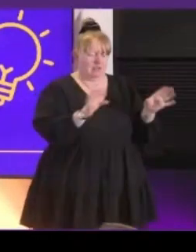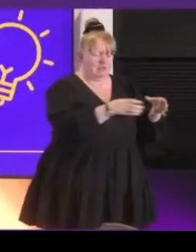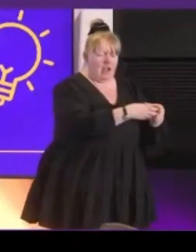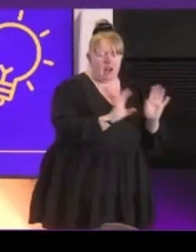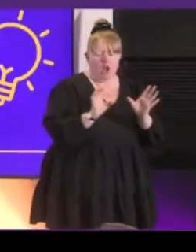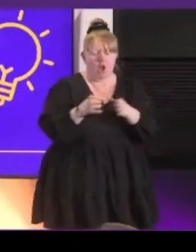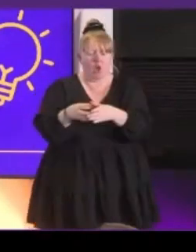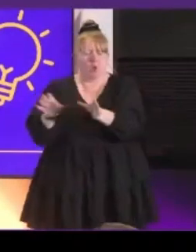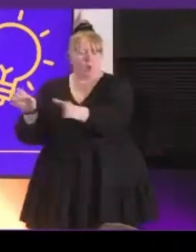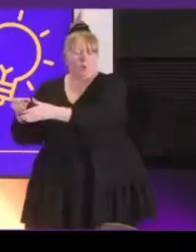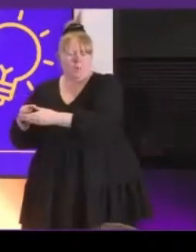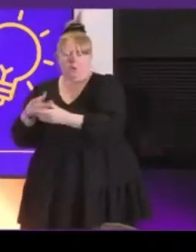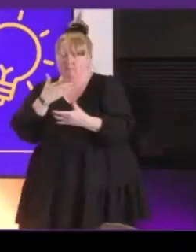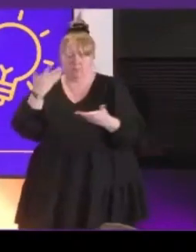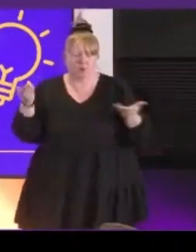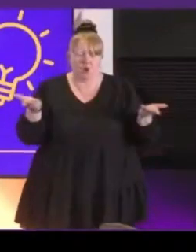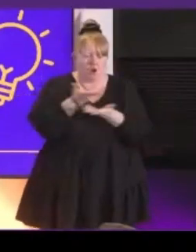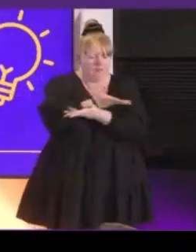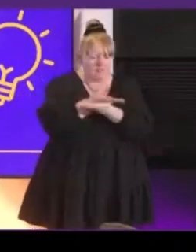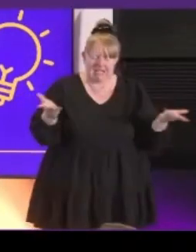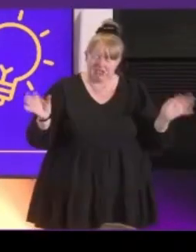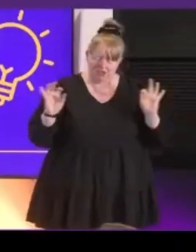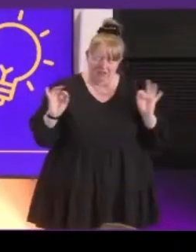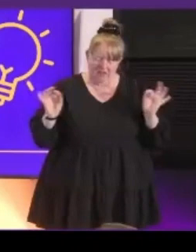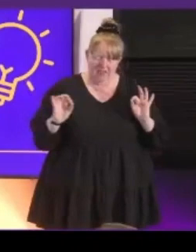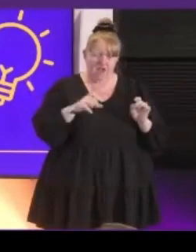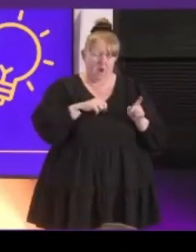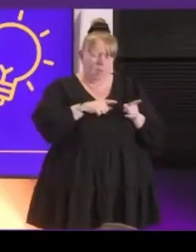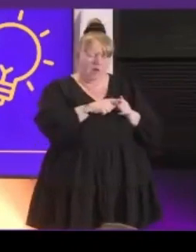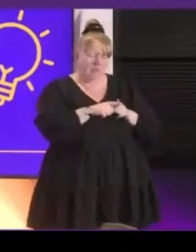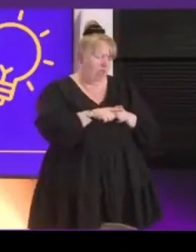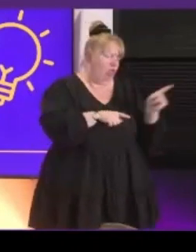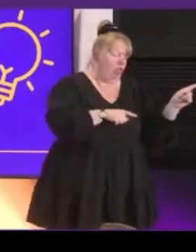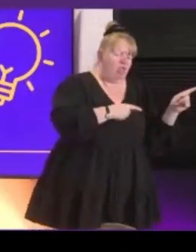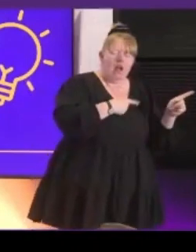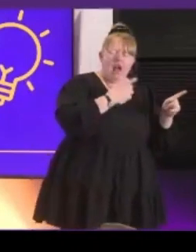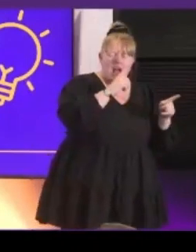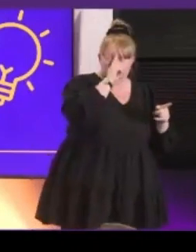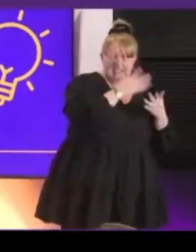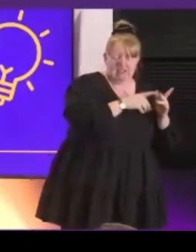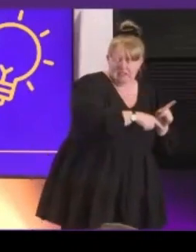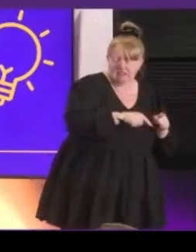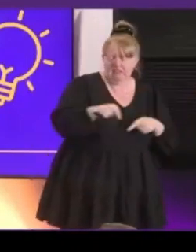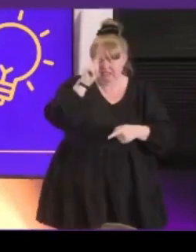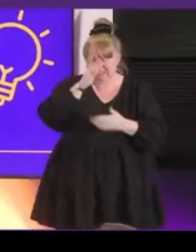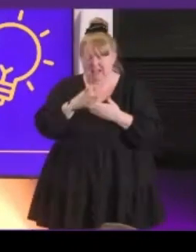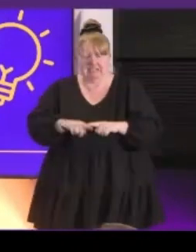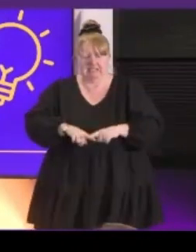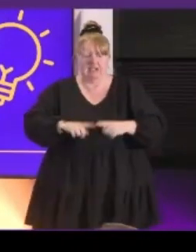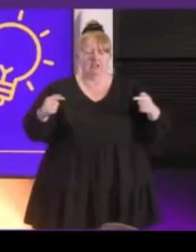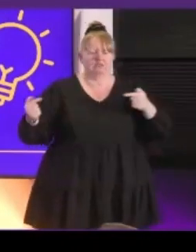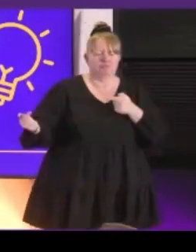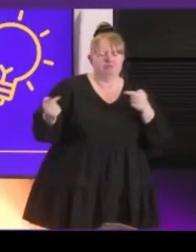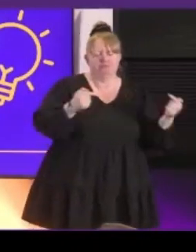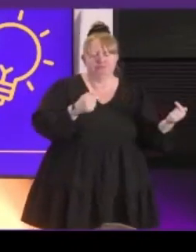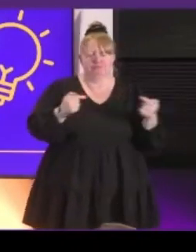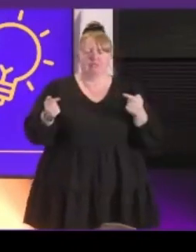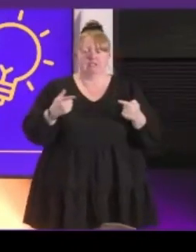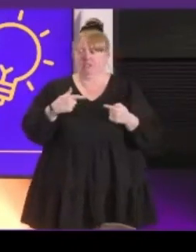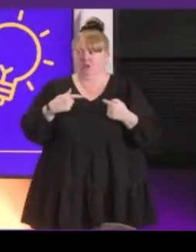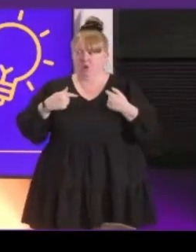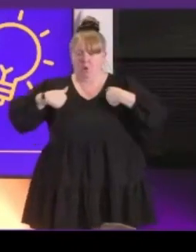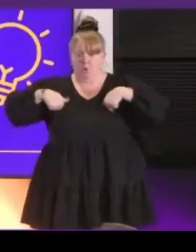be counterproductively pulling in different directions. Think of it like this. We build an amazing accessible